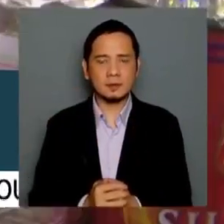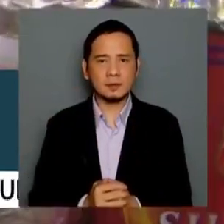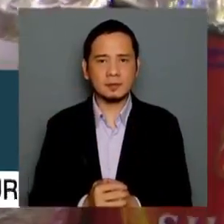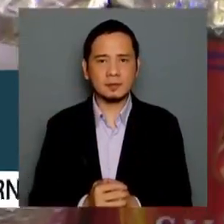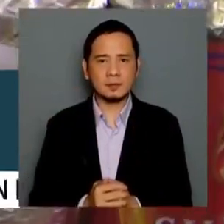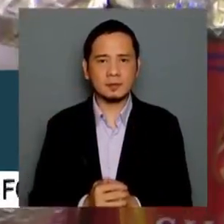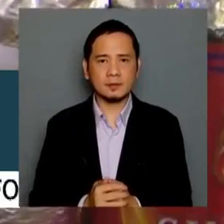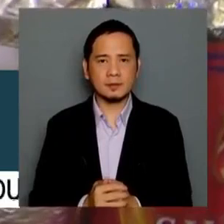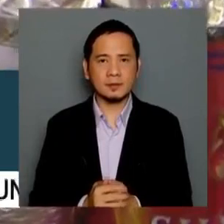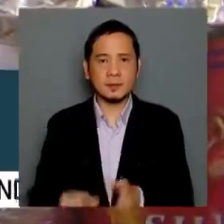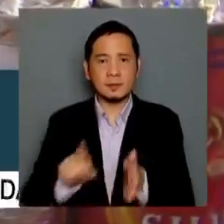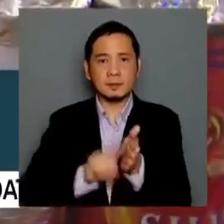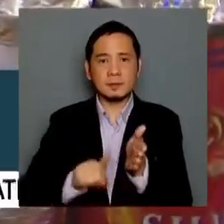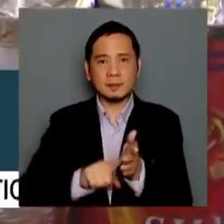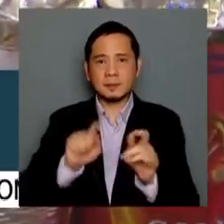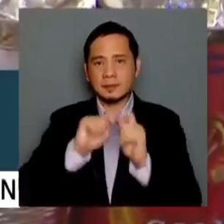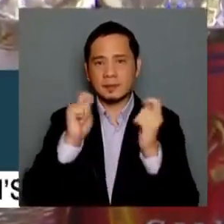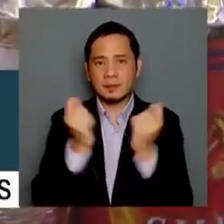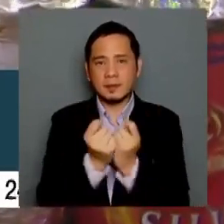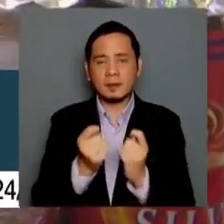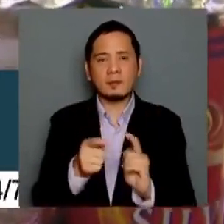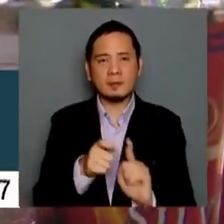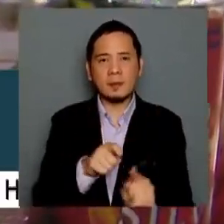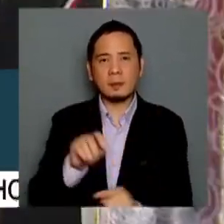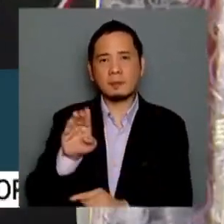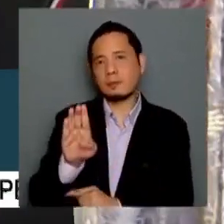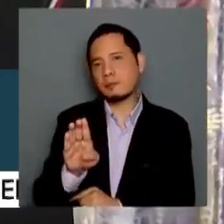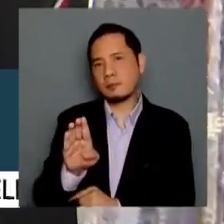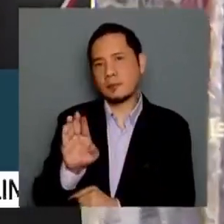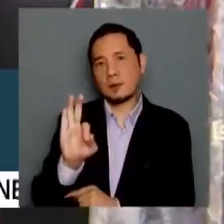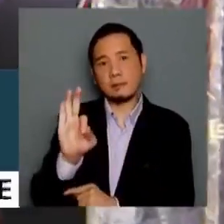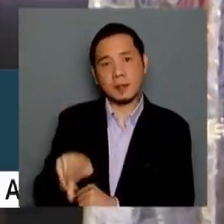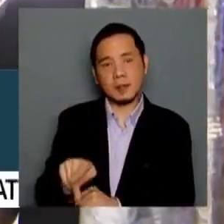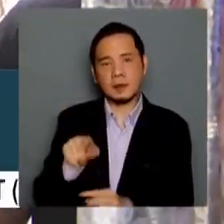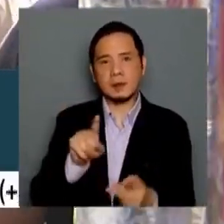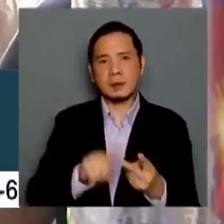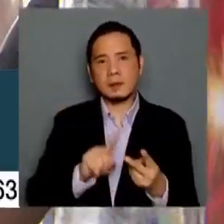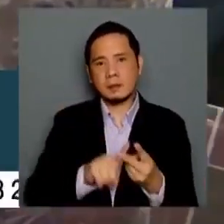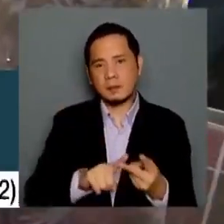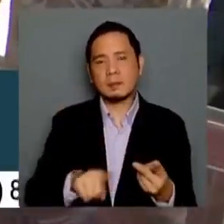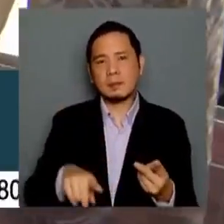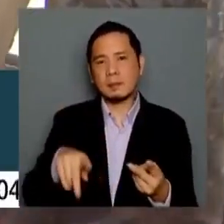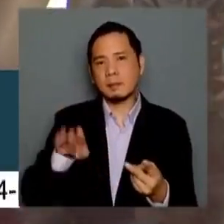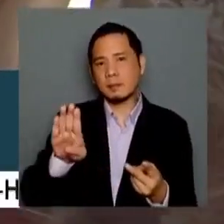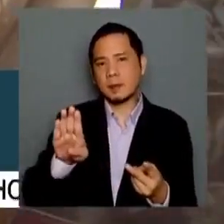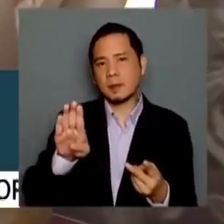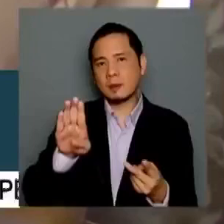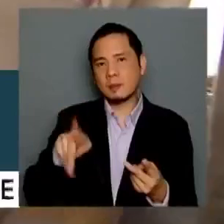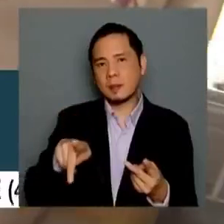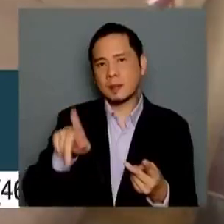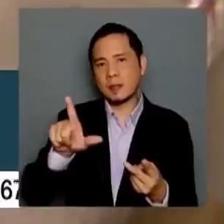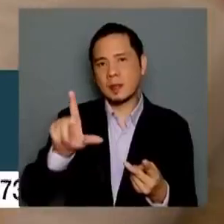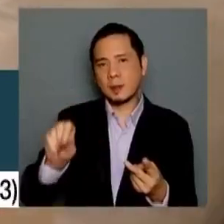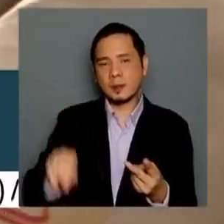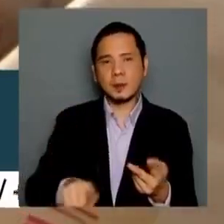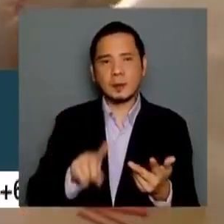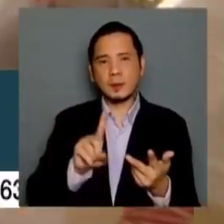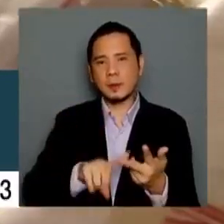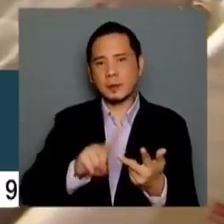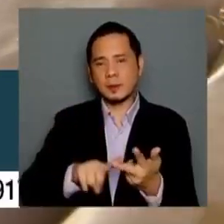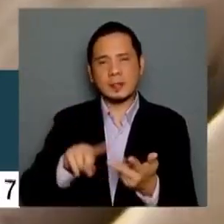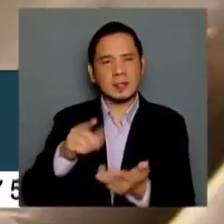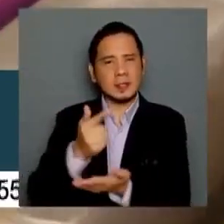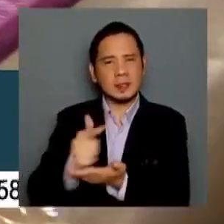Inspection teams coming from the Bureau of Fire Department, Business Processing and Licensing Office, or BPLO, Sanitary Department of the